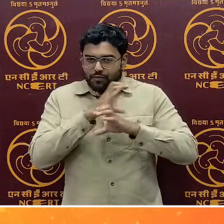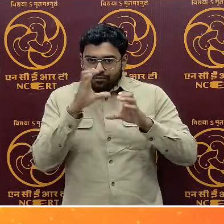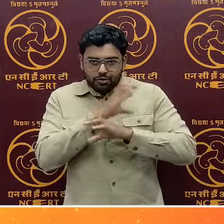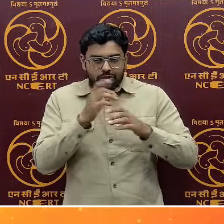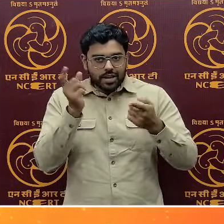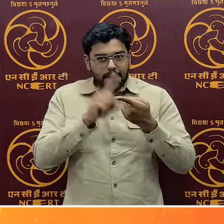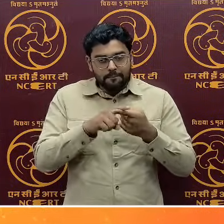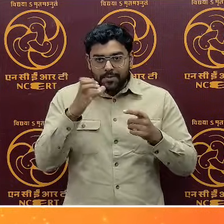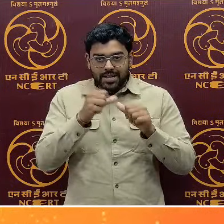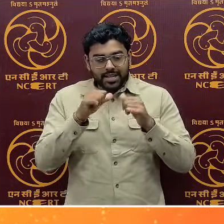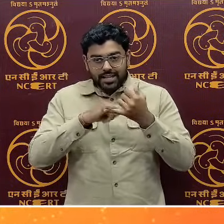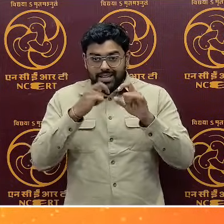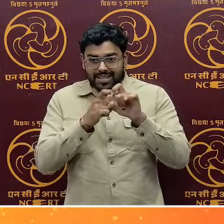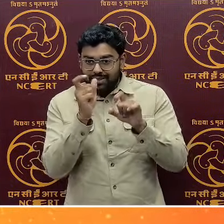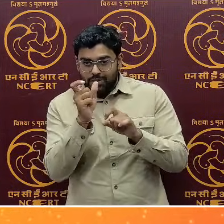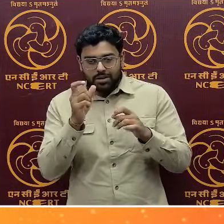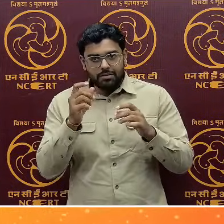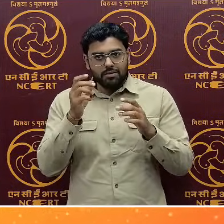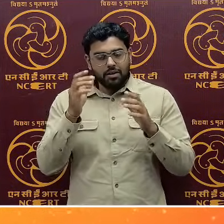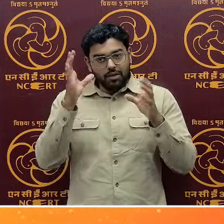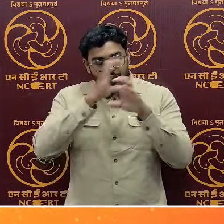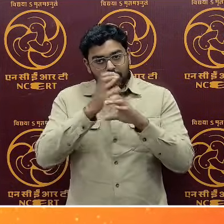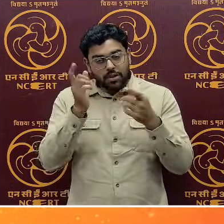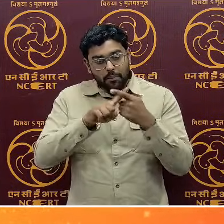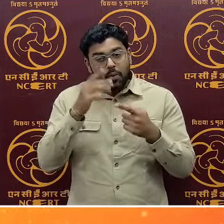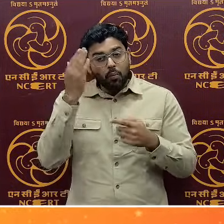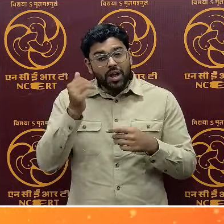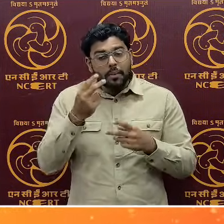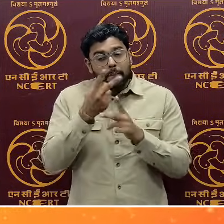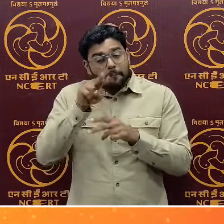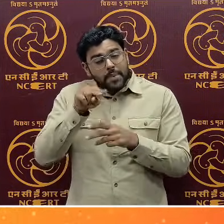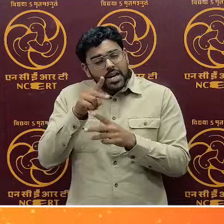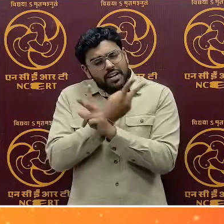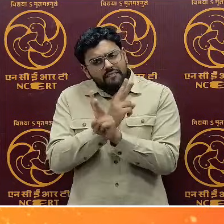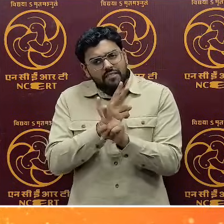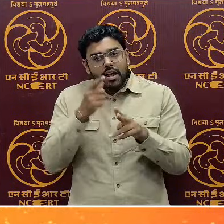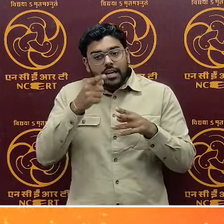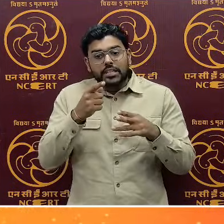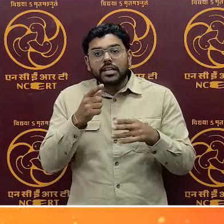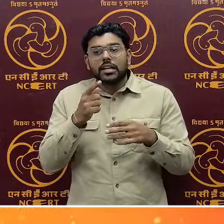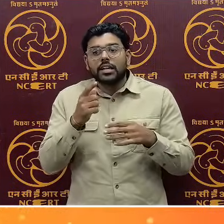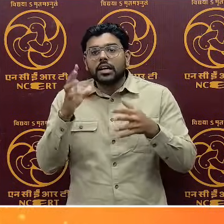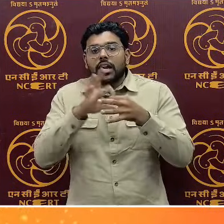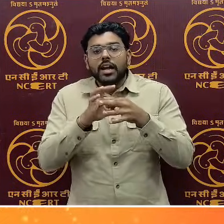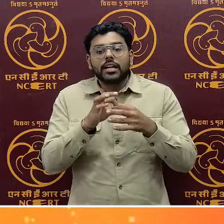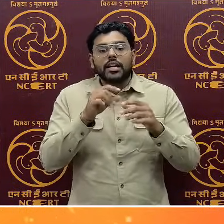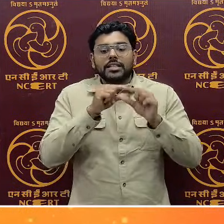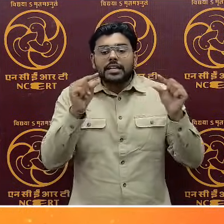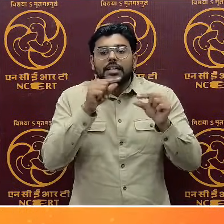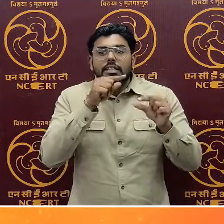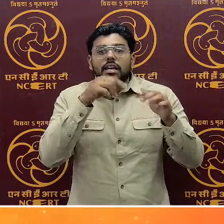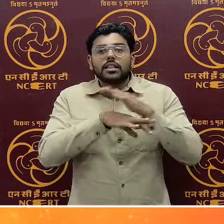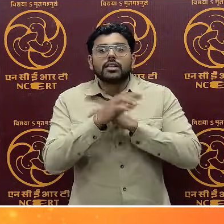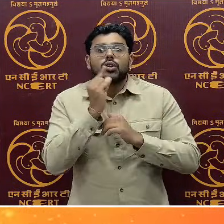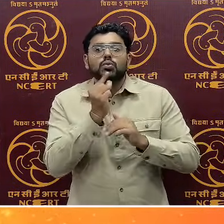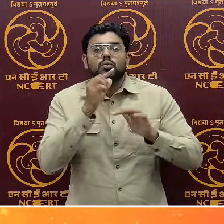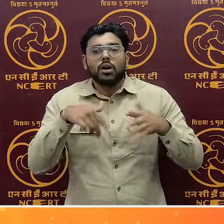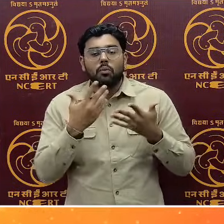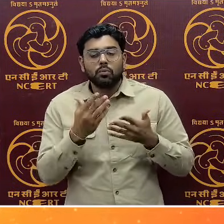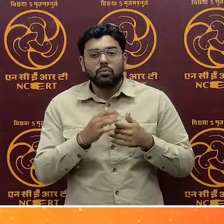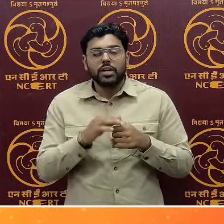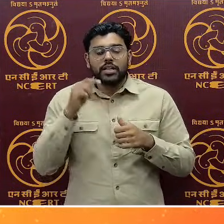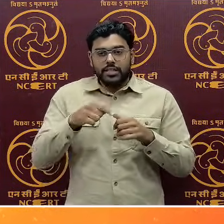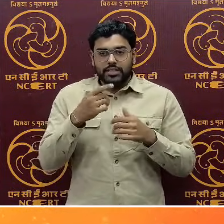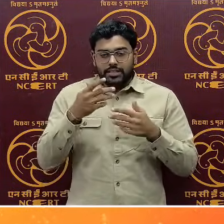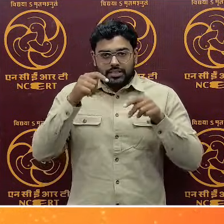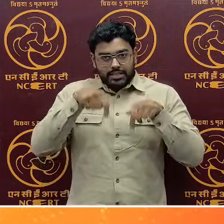in itself, because it has so many meanings. It depends on how it is used in a sentence. Yes. So how it is used